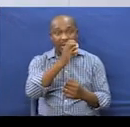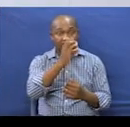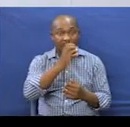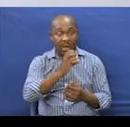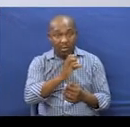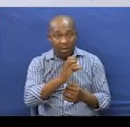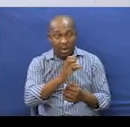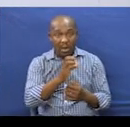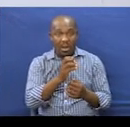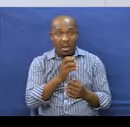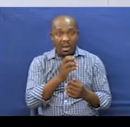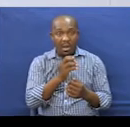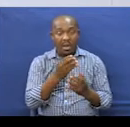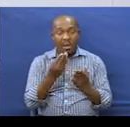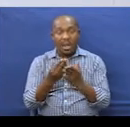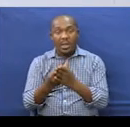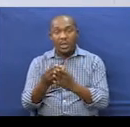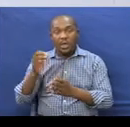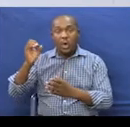and oxygen.